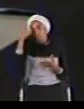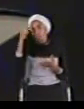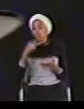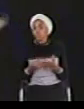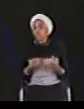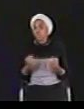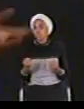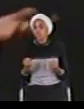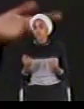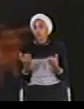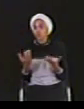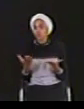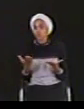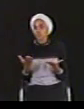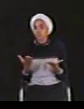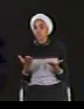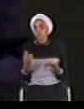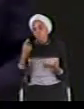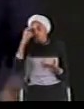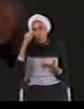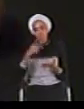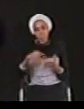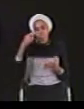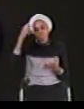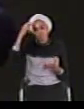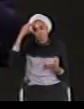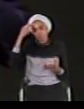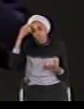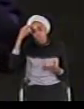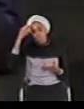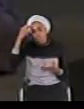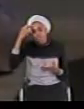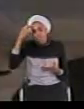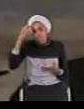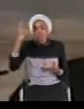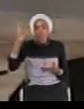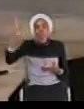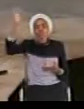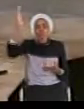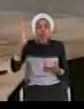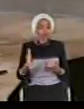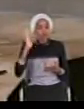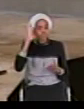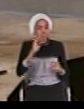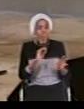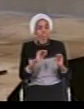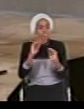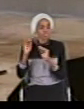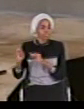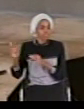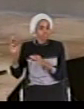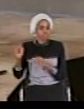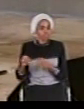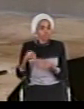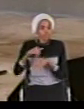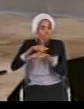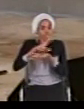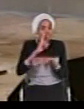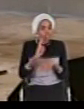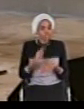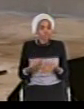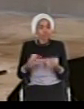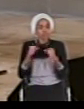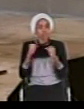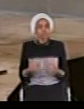cause, for this reason, it says, God shall send them strong